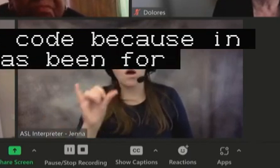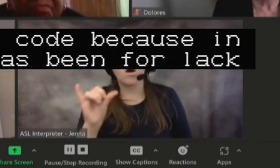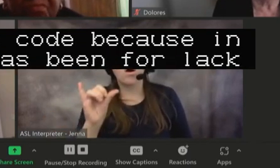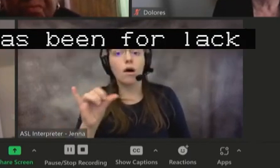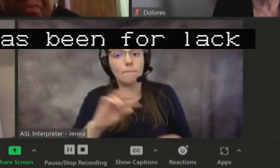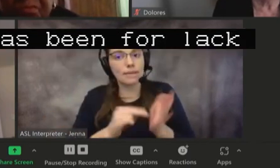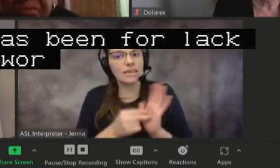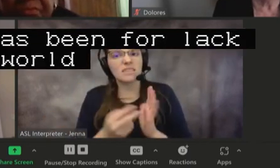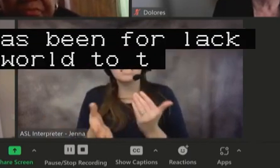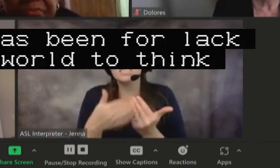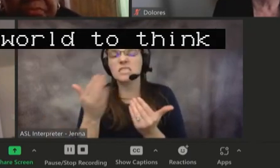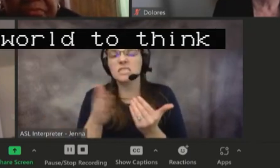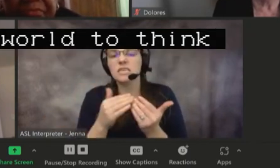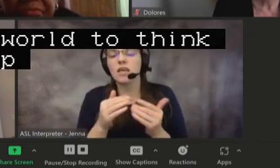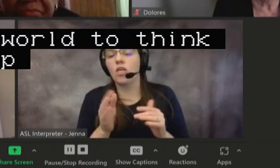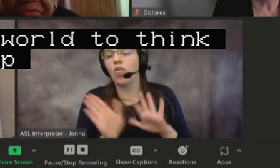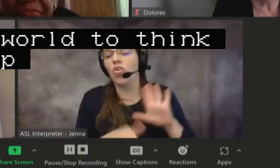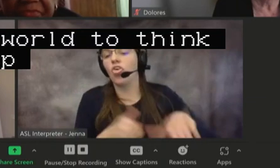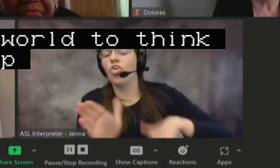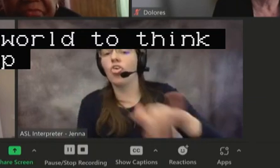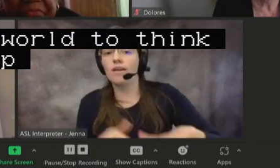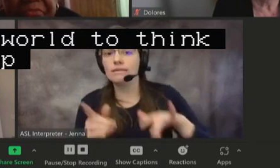in a sense, people